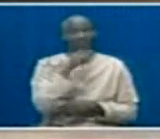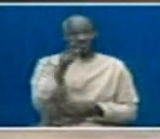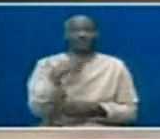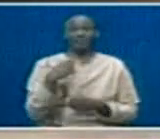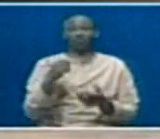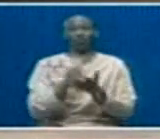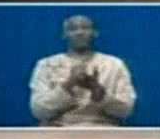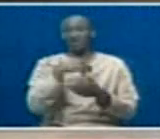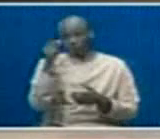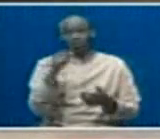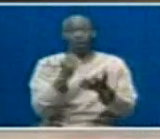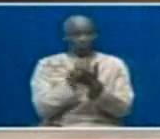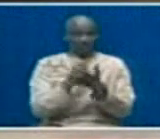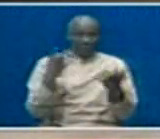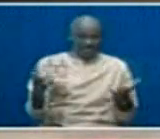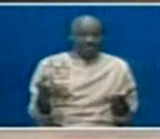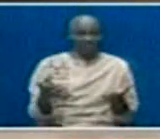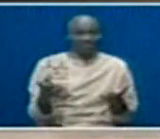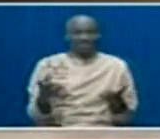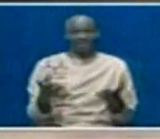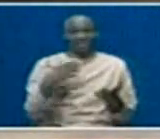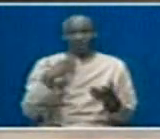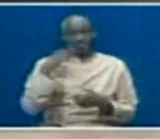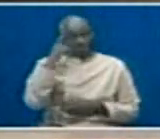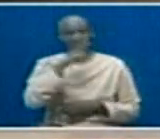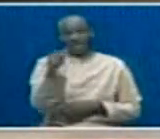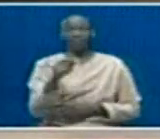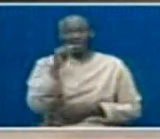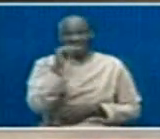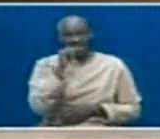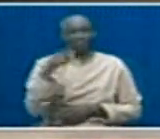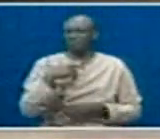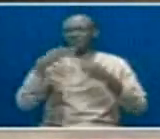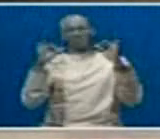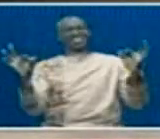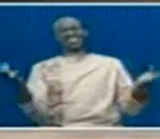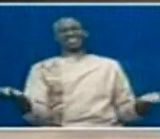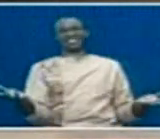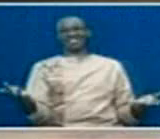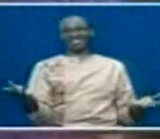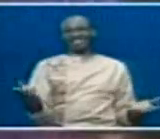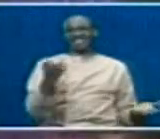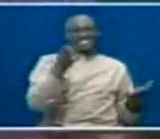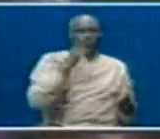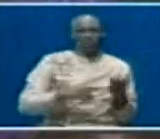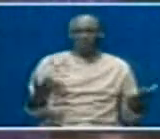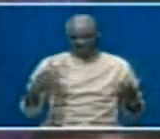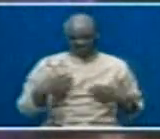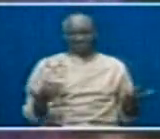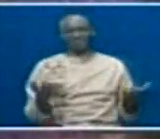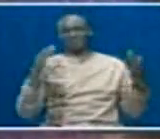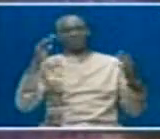office. I used to go to the office when I came from England. Now, you know, I come from England. I'm liberalized. I mean, you know what? You know what? You know,